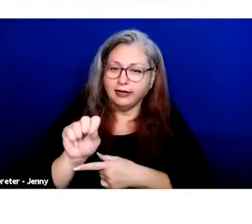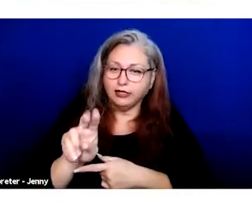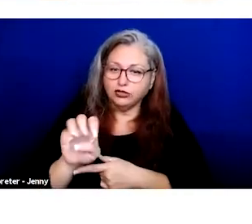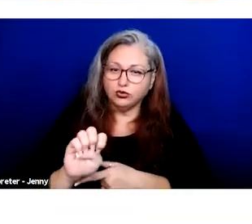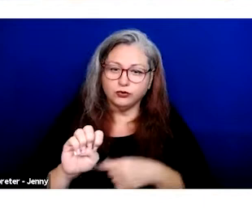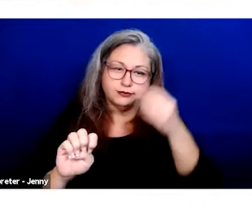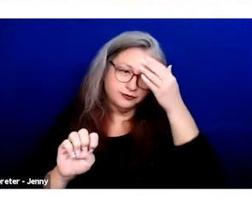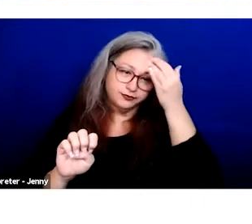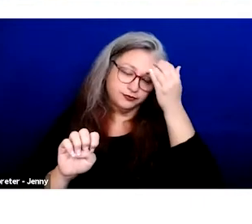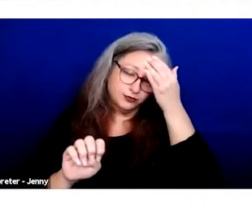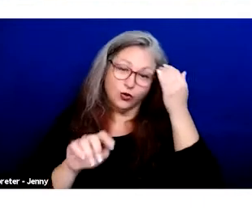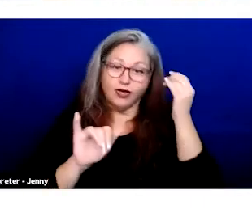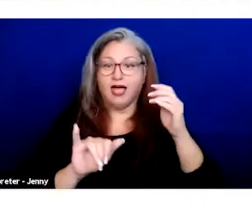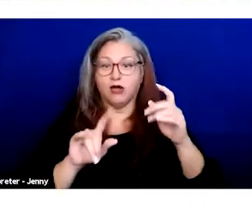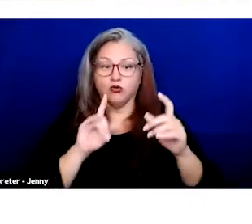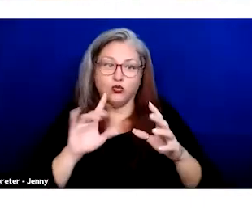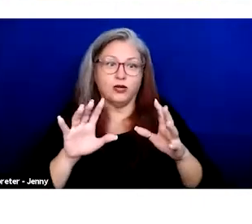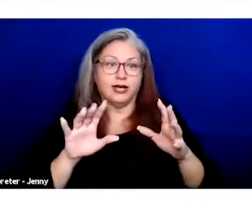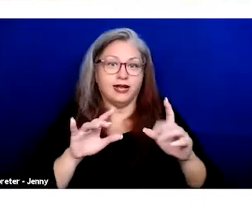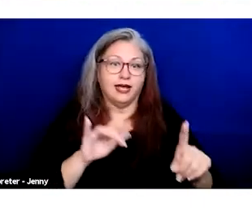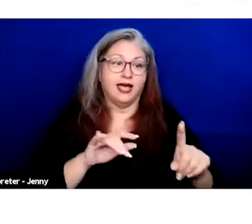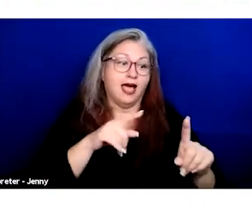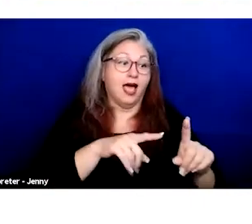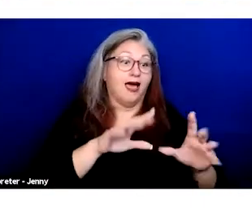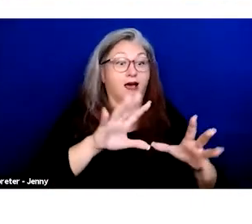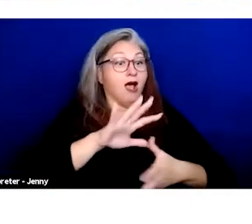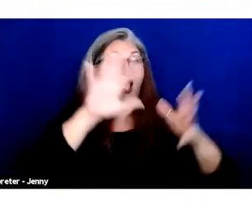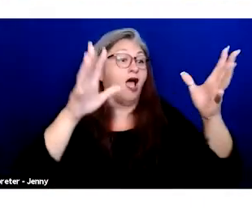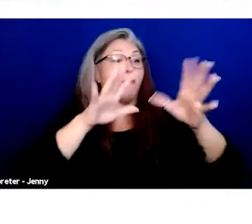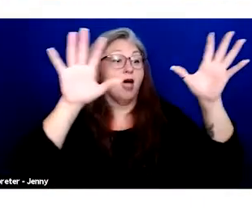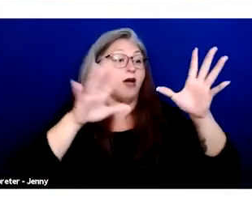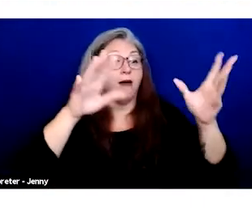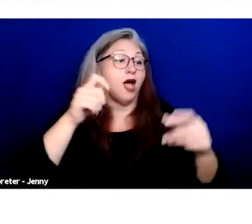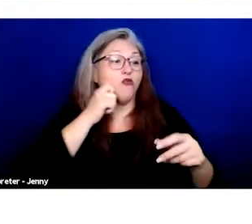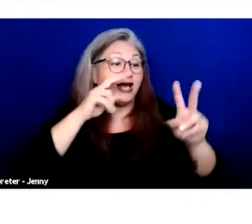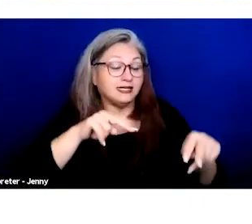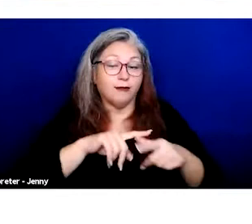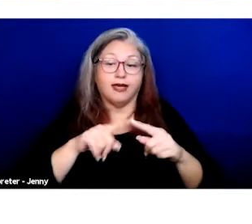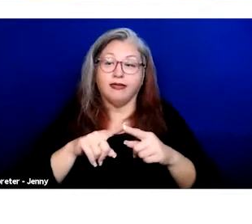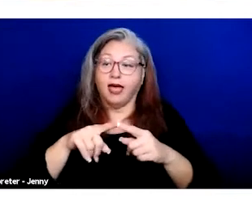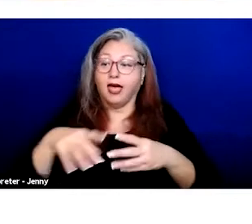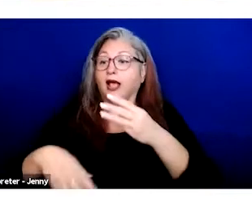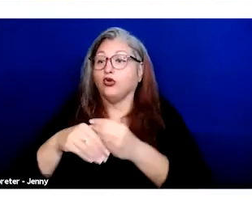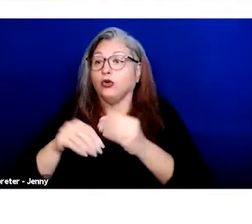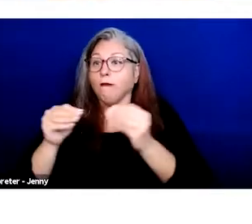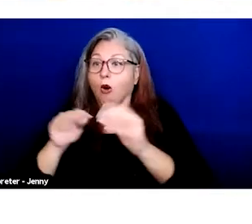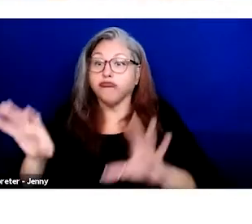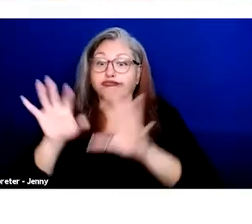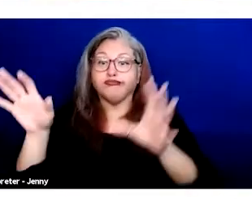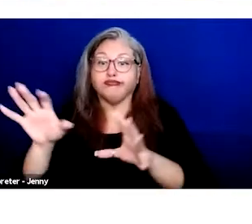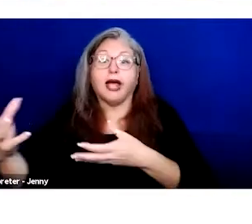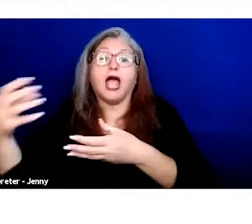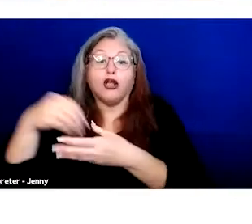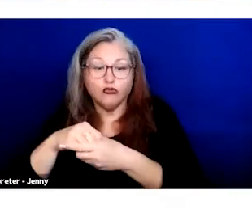So that spectacular racism begets spectacular diversity or spectacular inclusion. Another